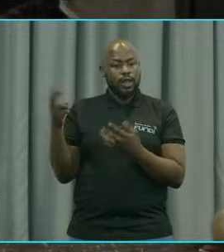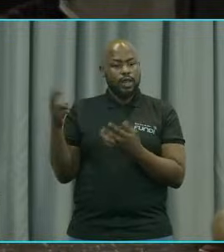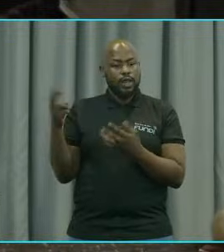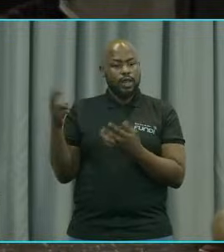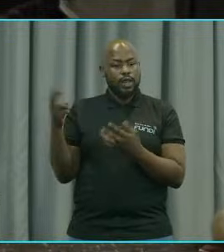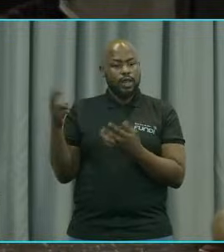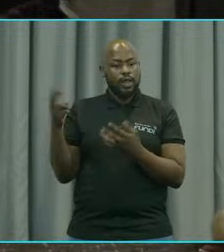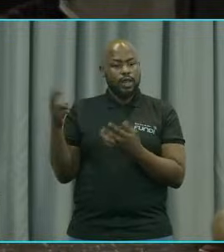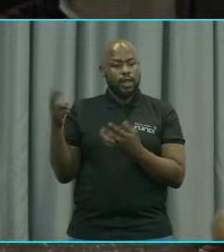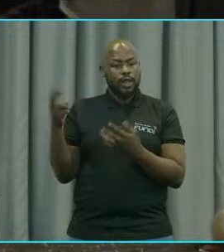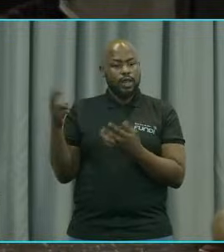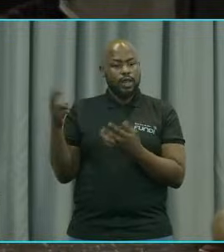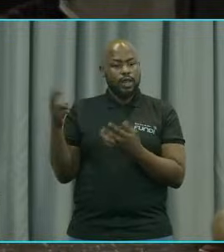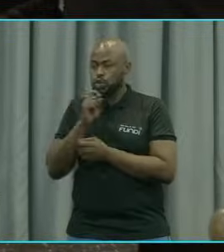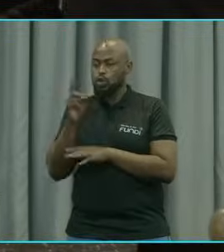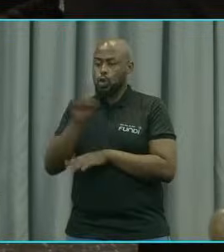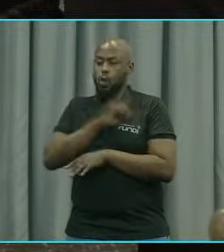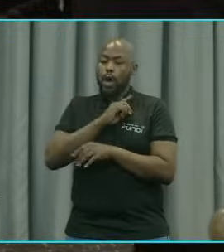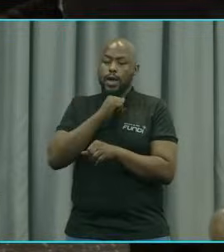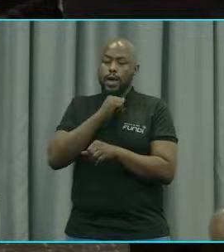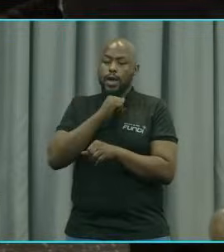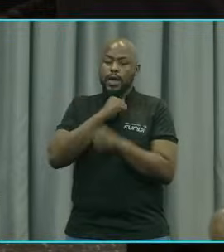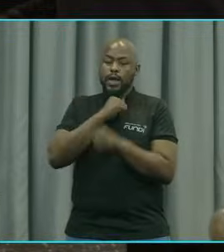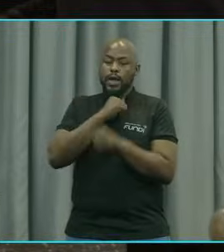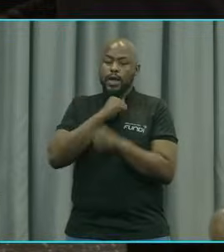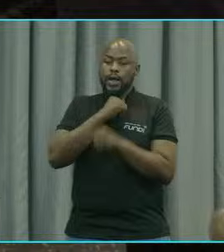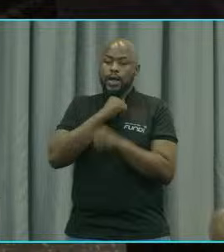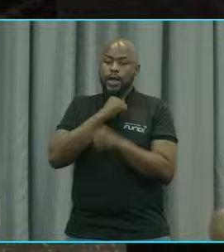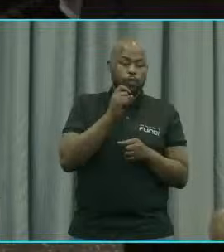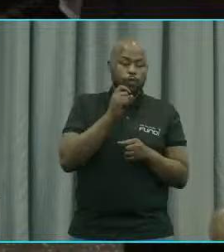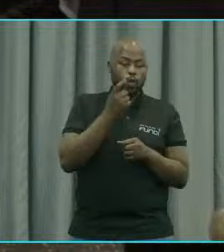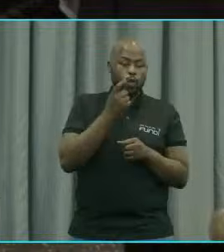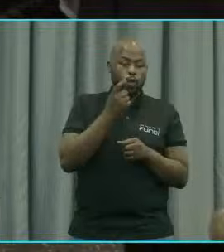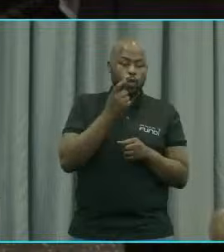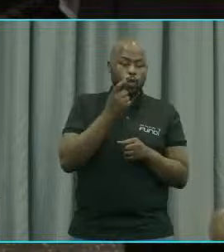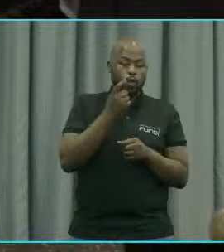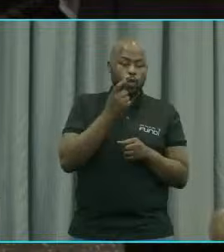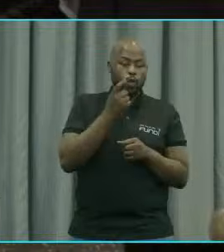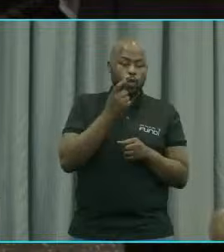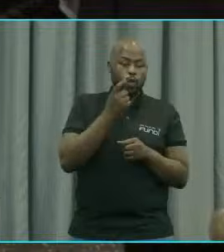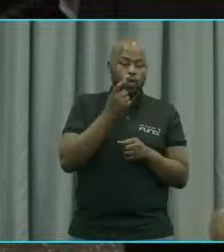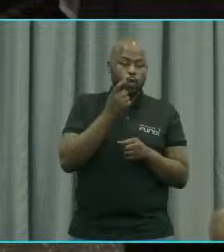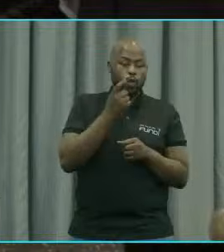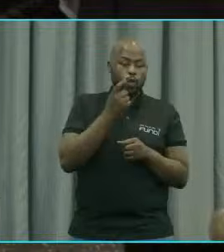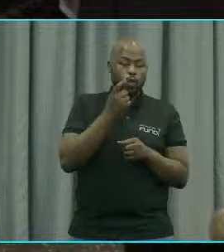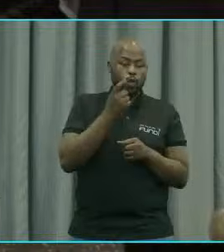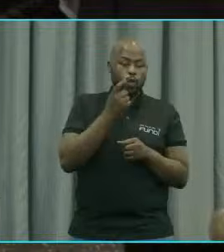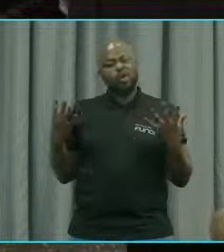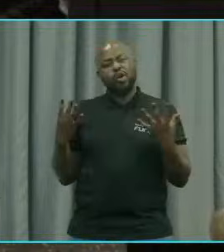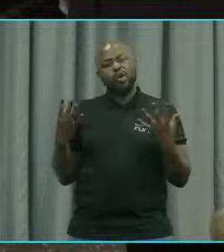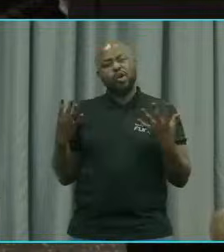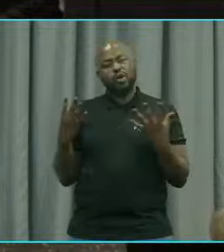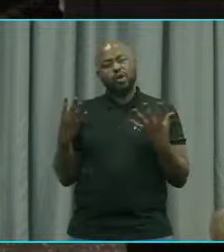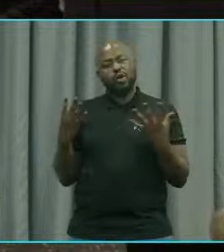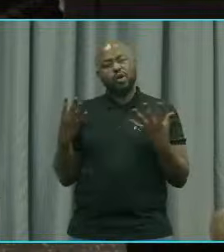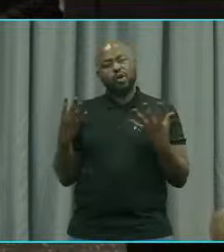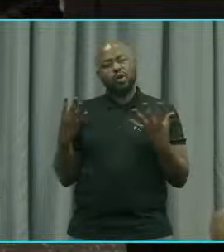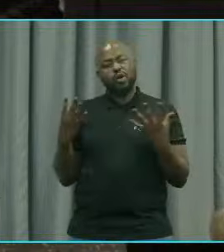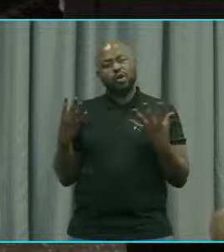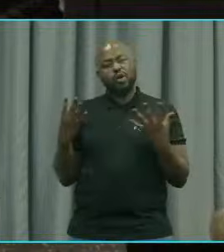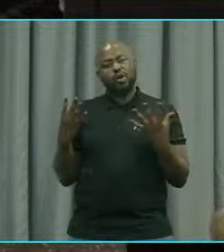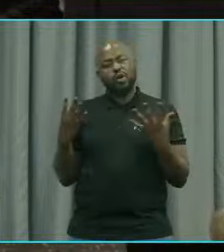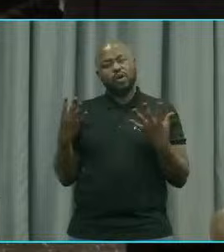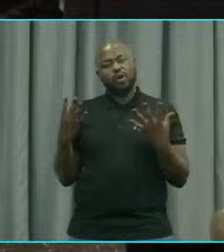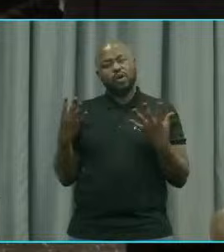meeting. Then we come in terms of actually education. So I think we got a lot within education, within ourselves, that we need to sort